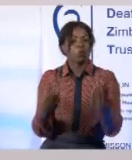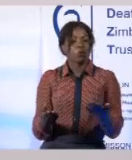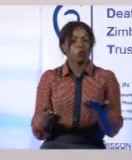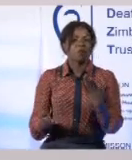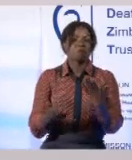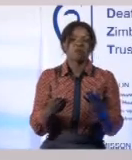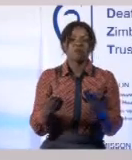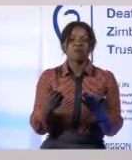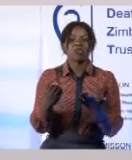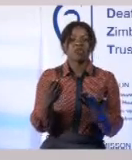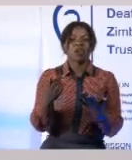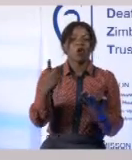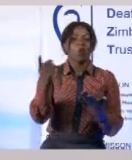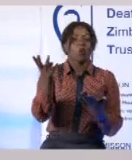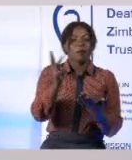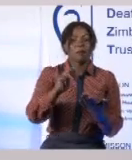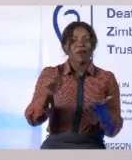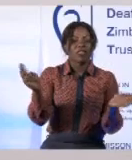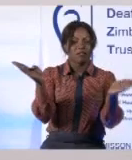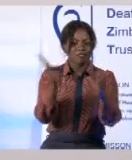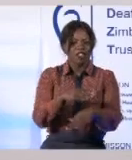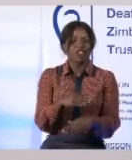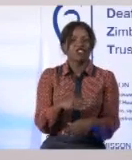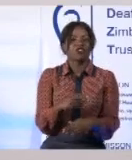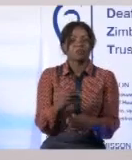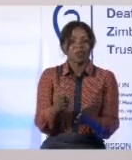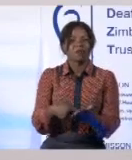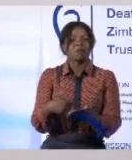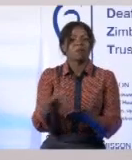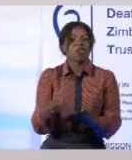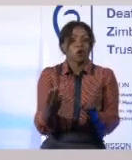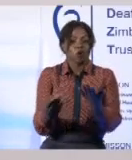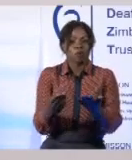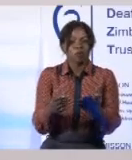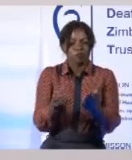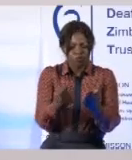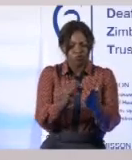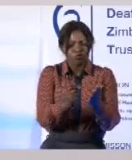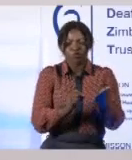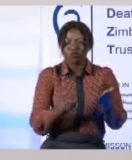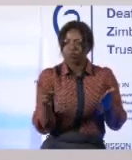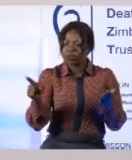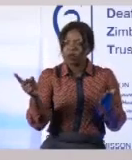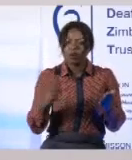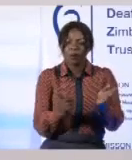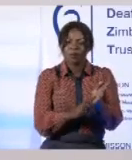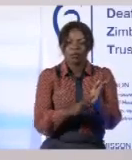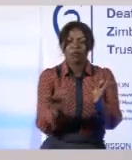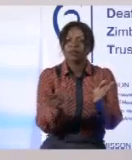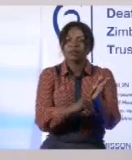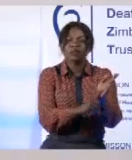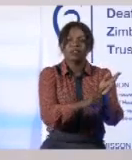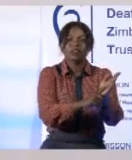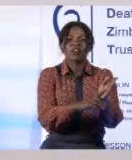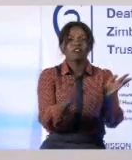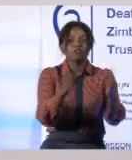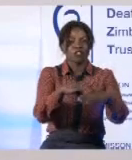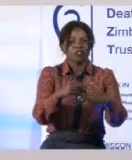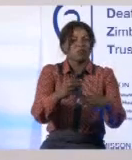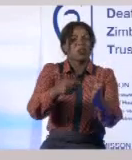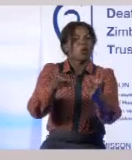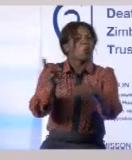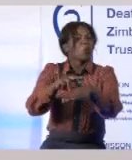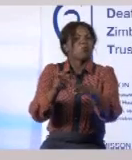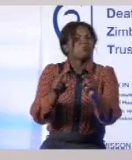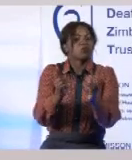the month end? Do you keep a log book of how many times they've come and how much they owe you, or do you have a fixed rate for